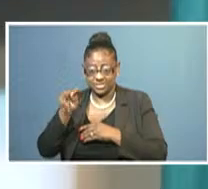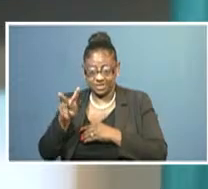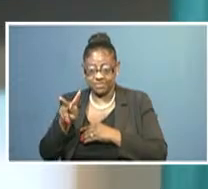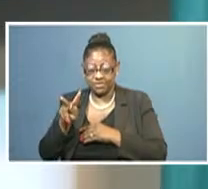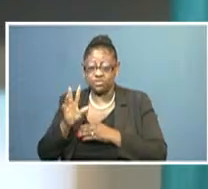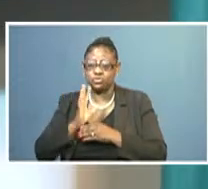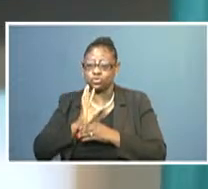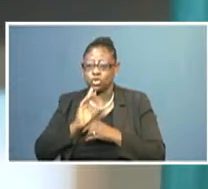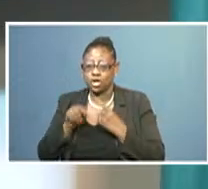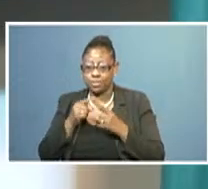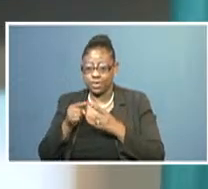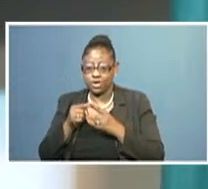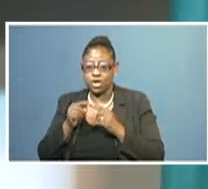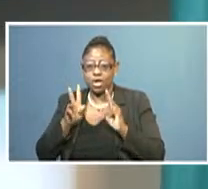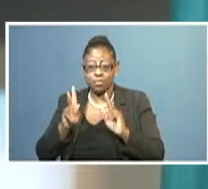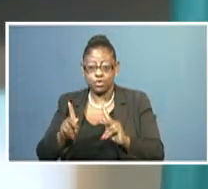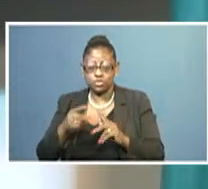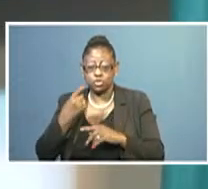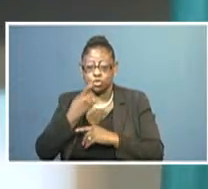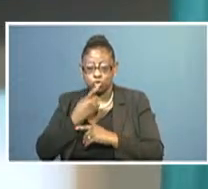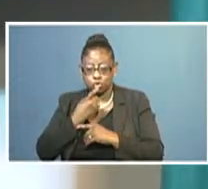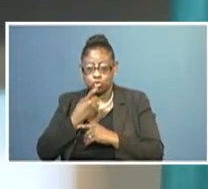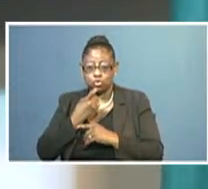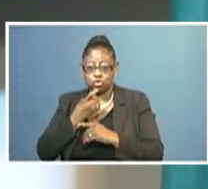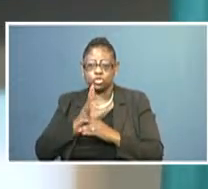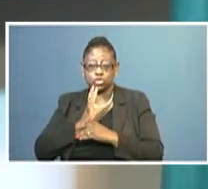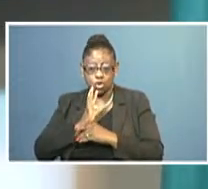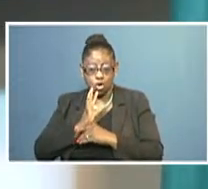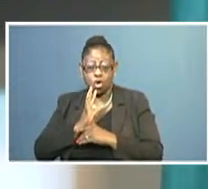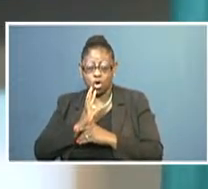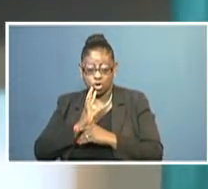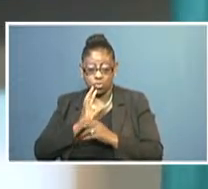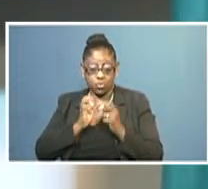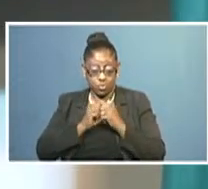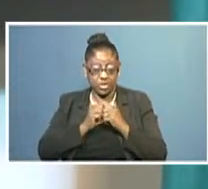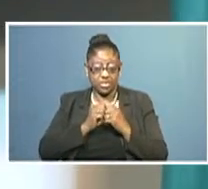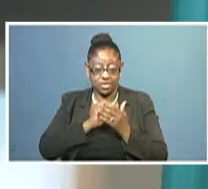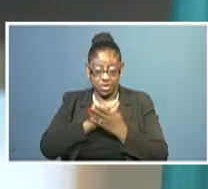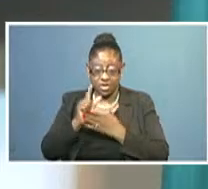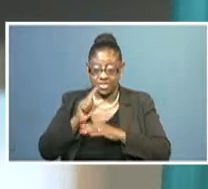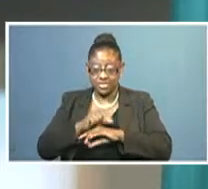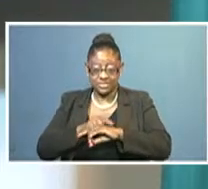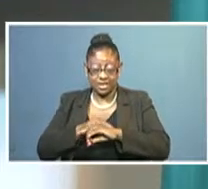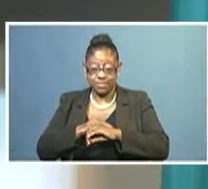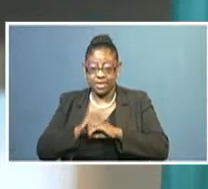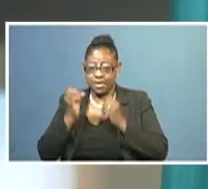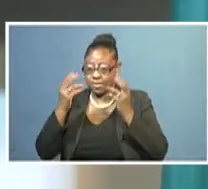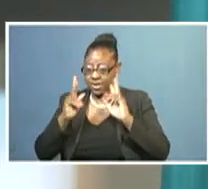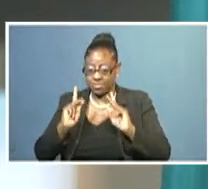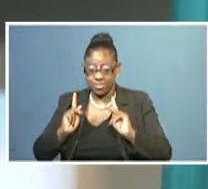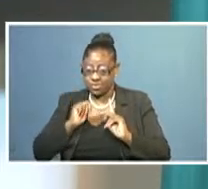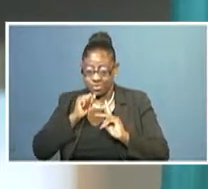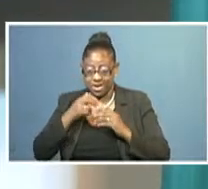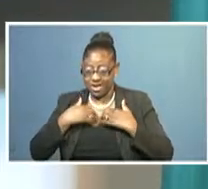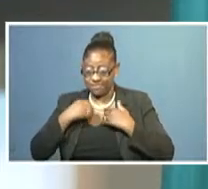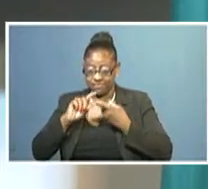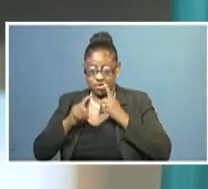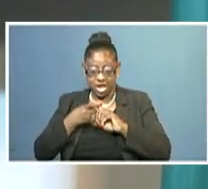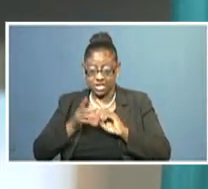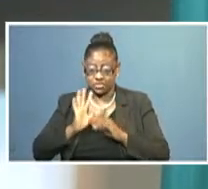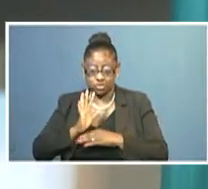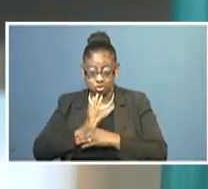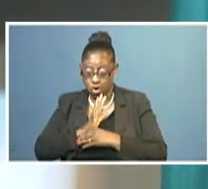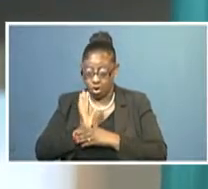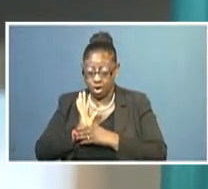mentor. It appears as if she had someone who she was able to turn to. Lots of people don't. So,